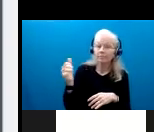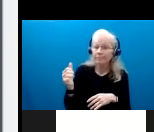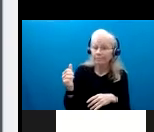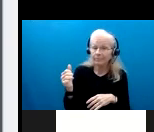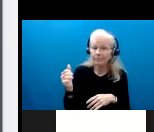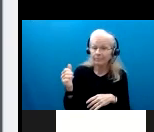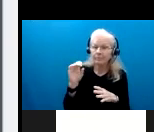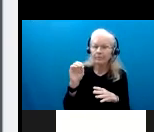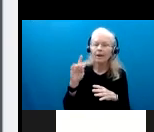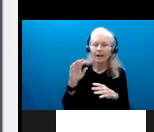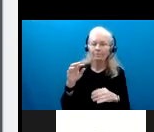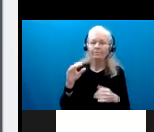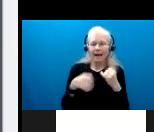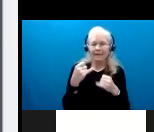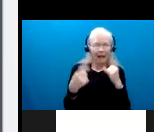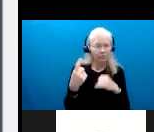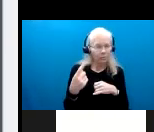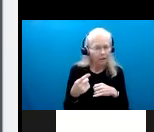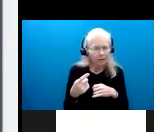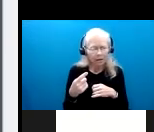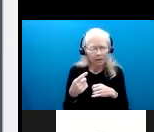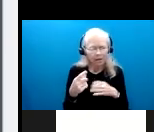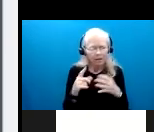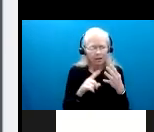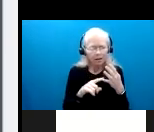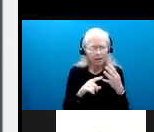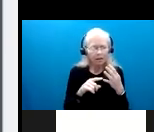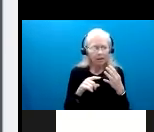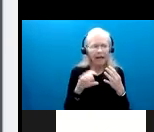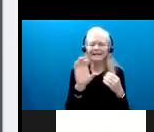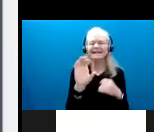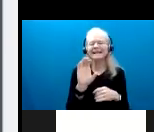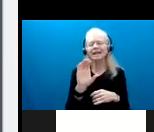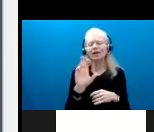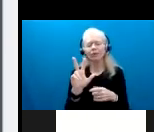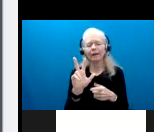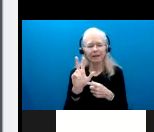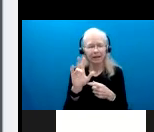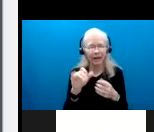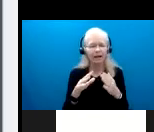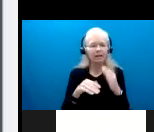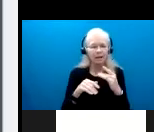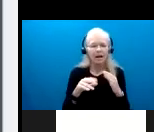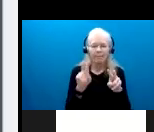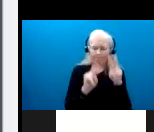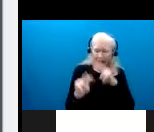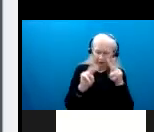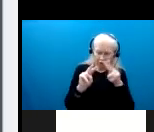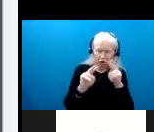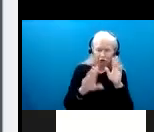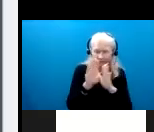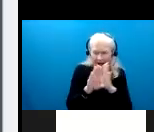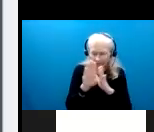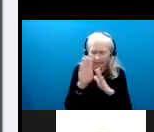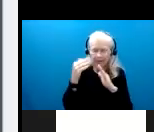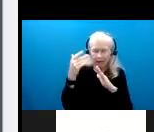Okay. Last one here, or yes, for C3, monitor housing development over time, noting the number